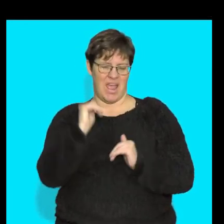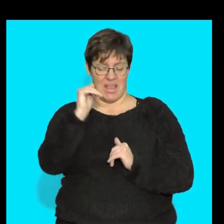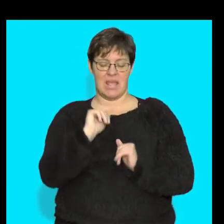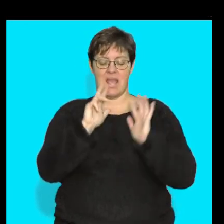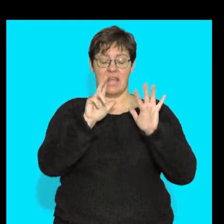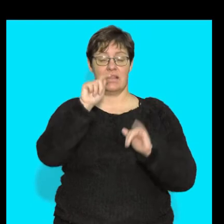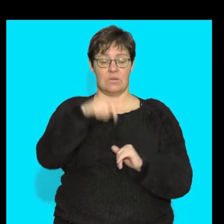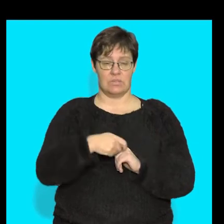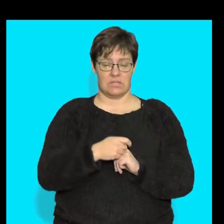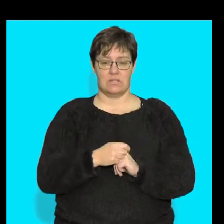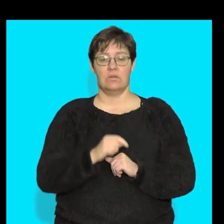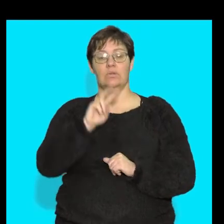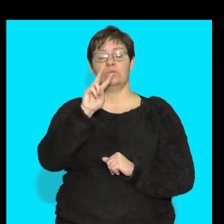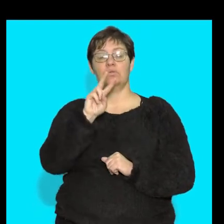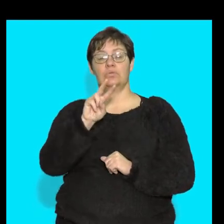is